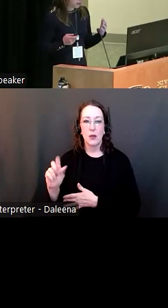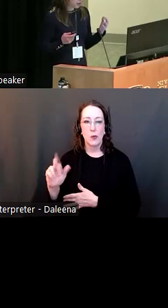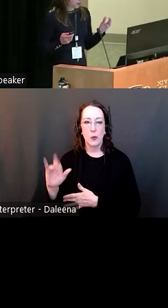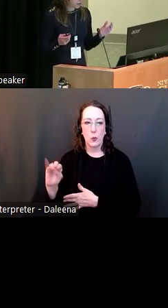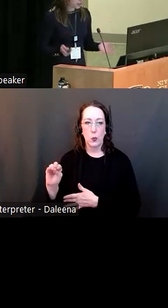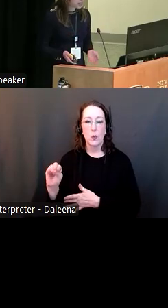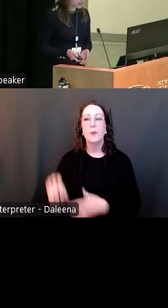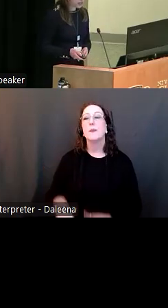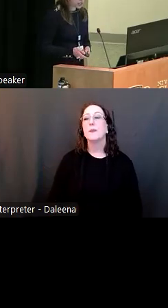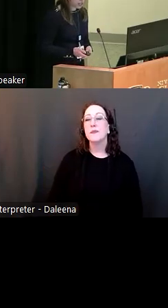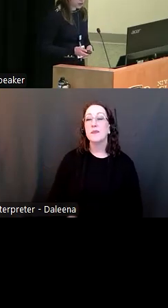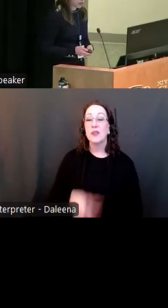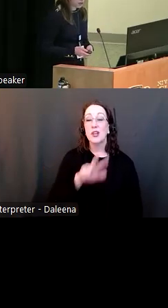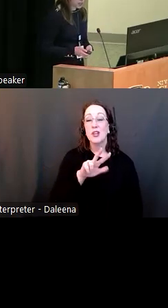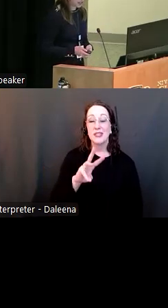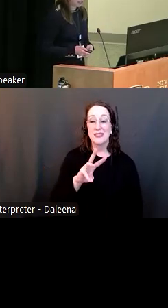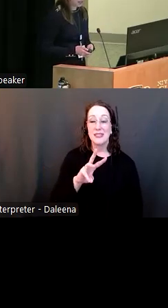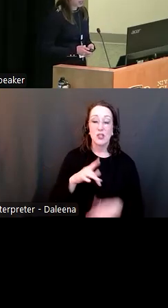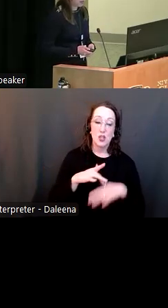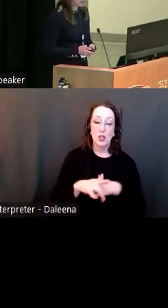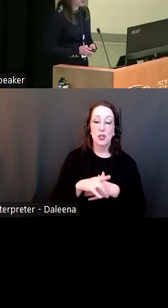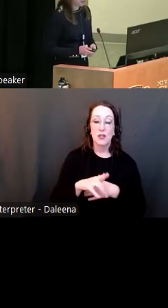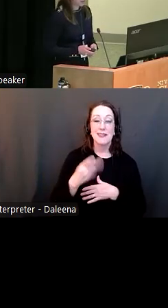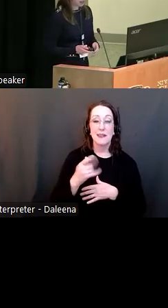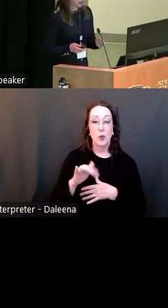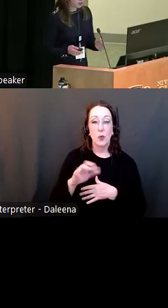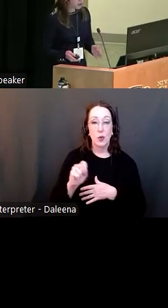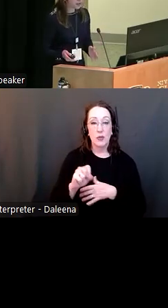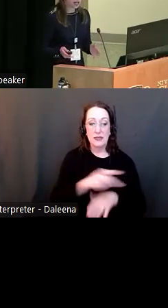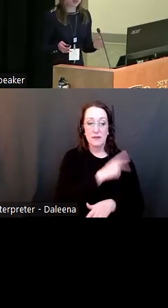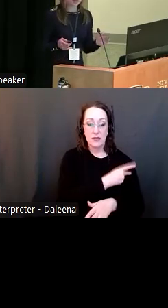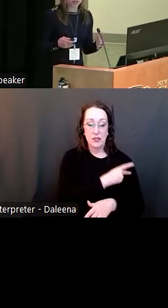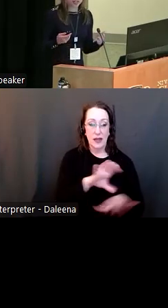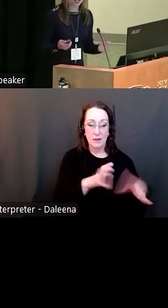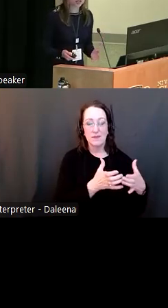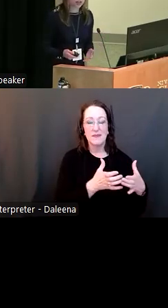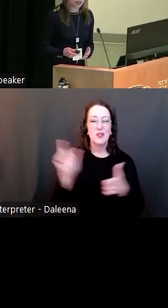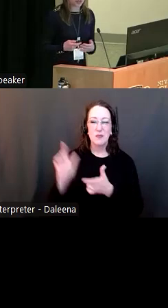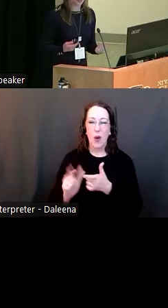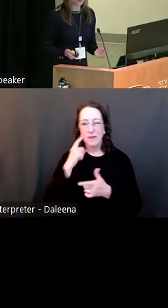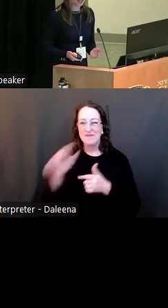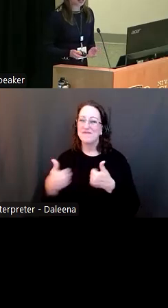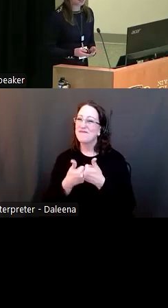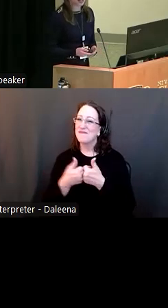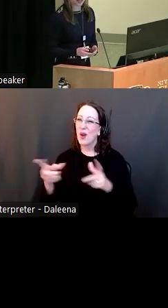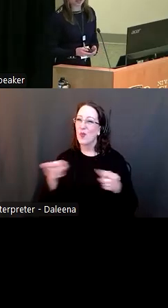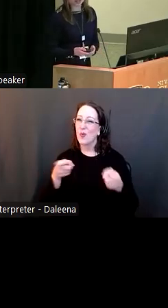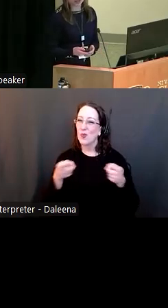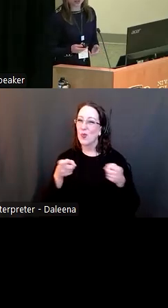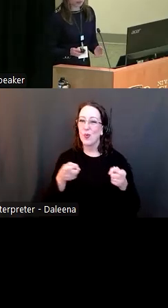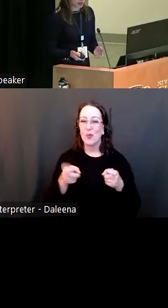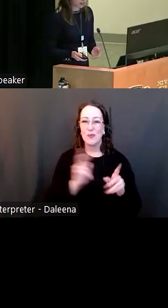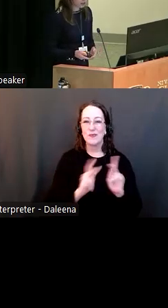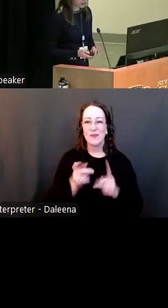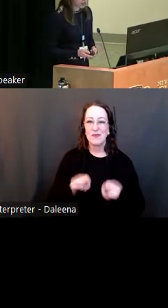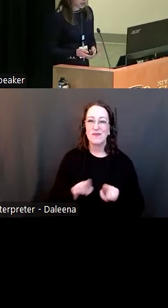There were 36 early psychosis patients in the sample. It's a smaller sample due to the challenges of recruiting subjects during the